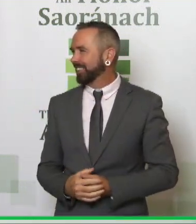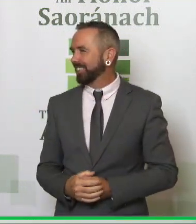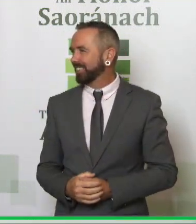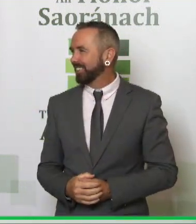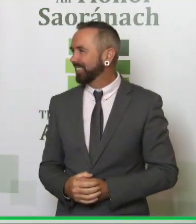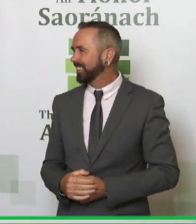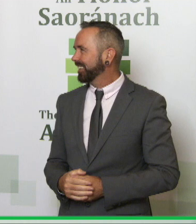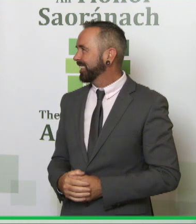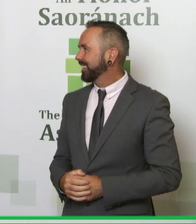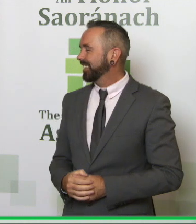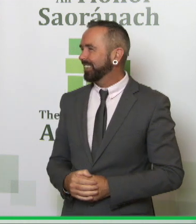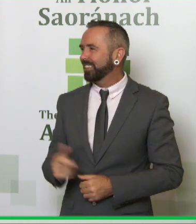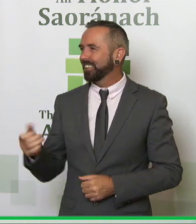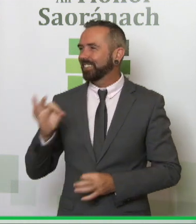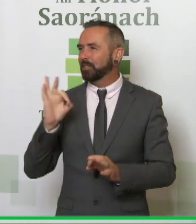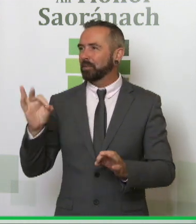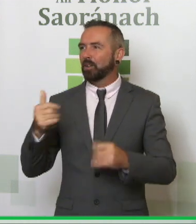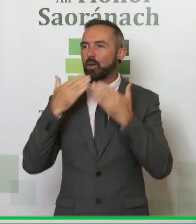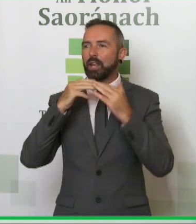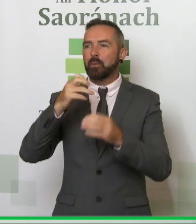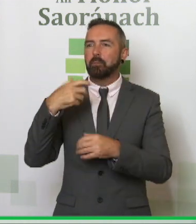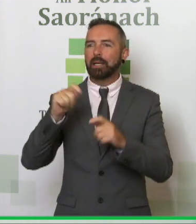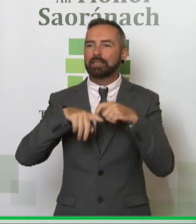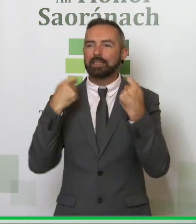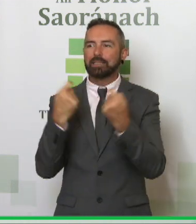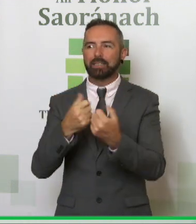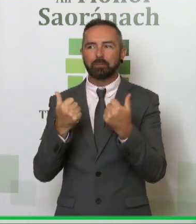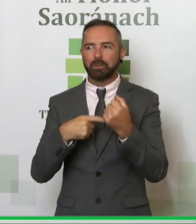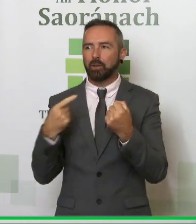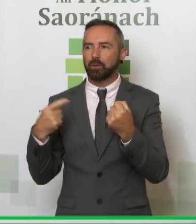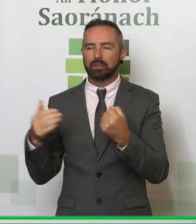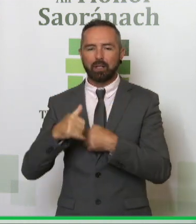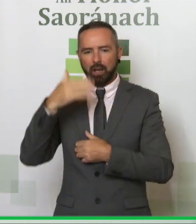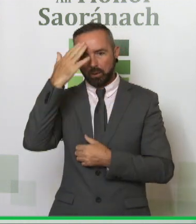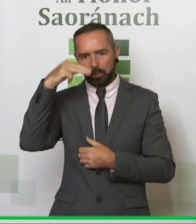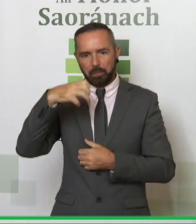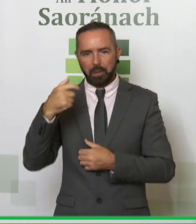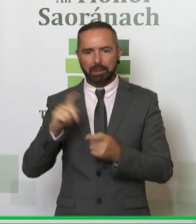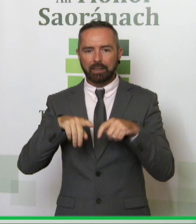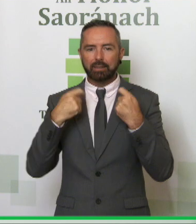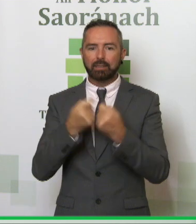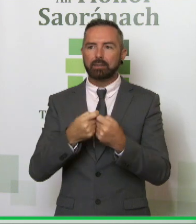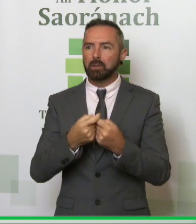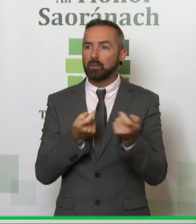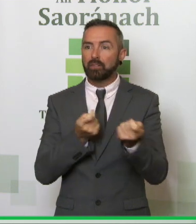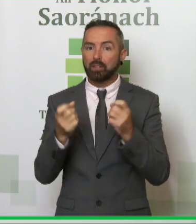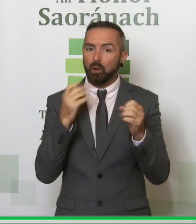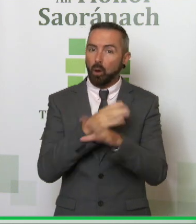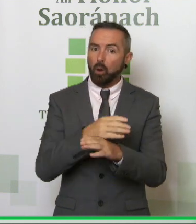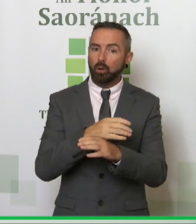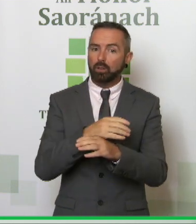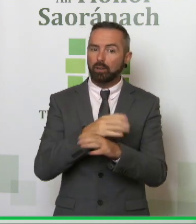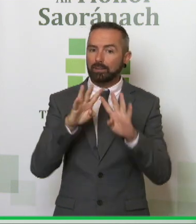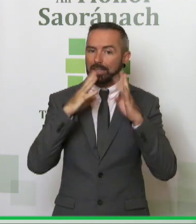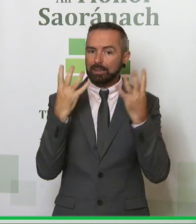That is brilliant. Look, thanks to Matt and his team. I know Matt and his team have been facilitating all of the citizens' assemblies